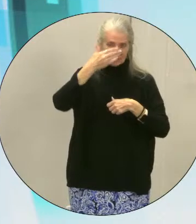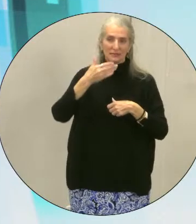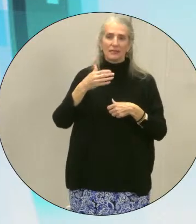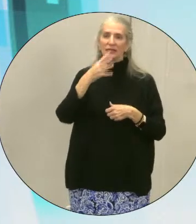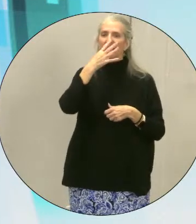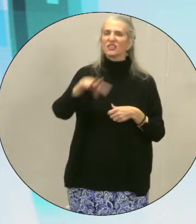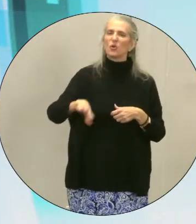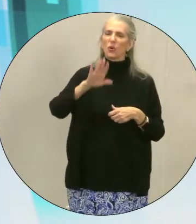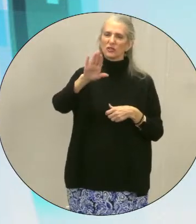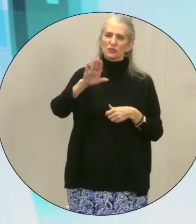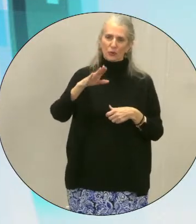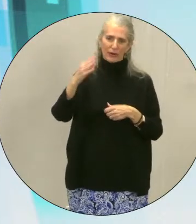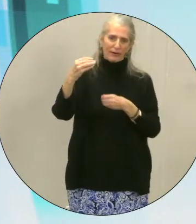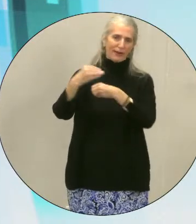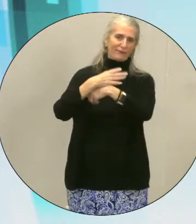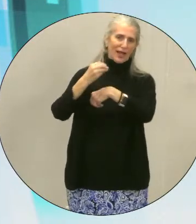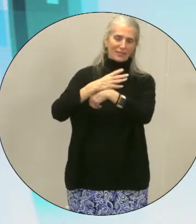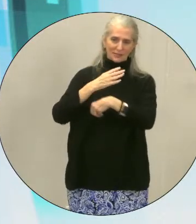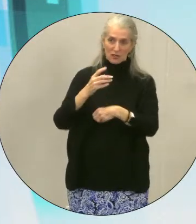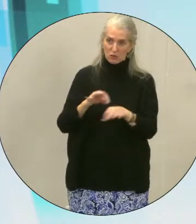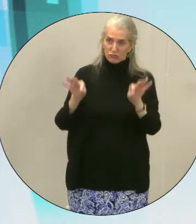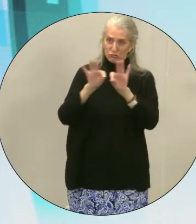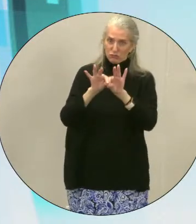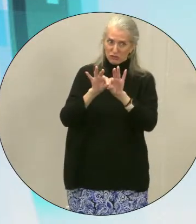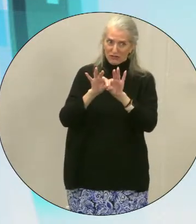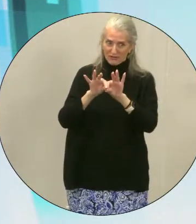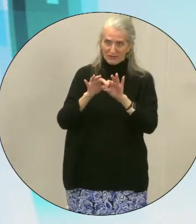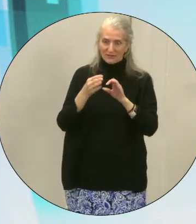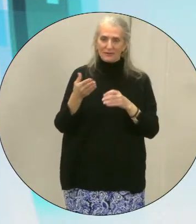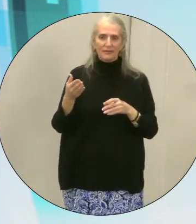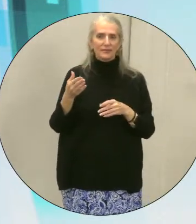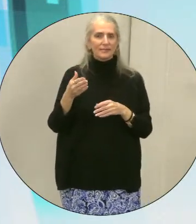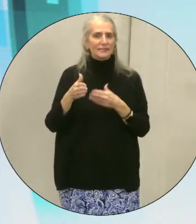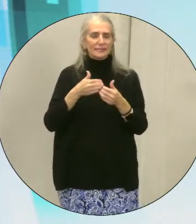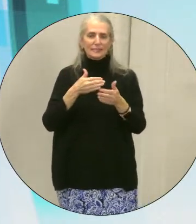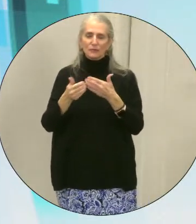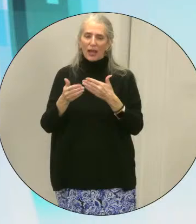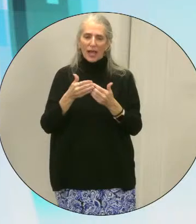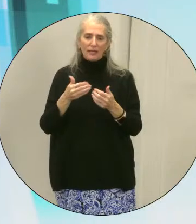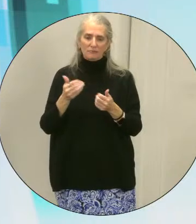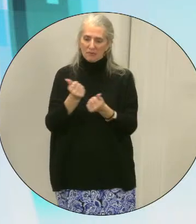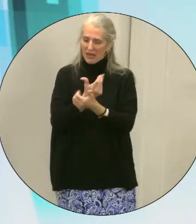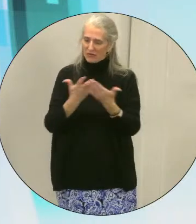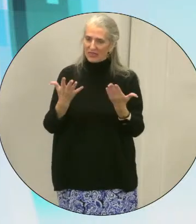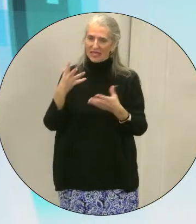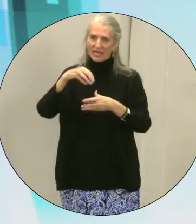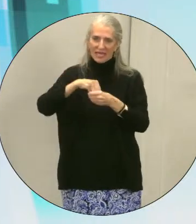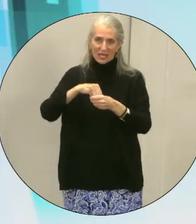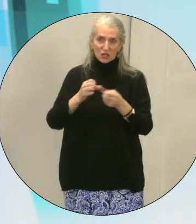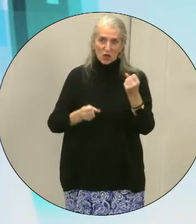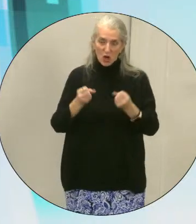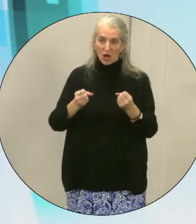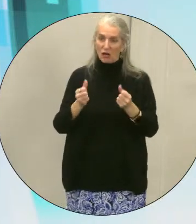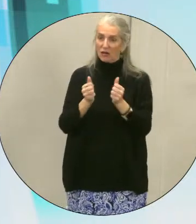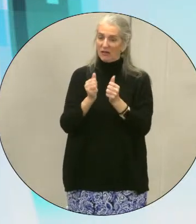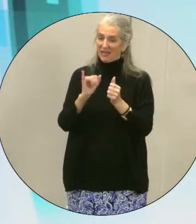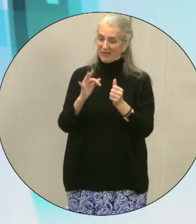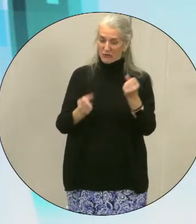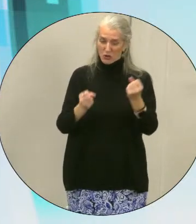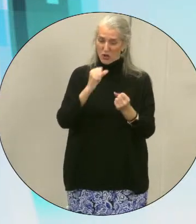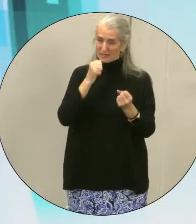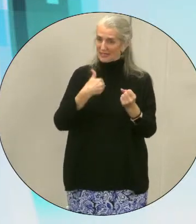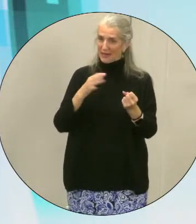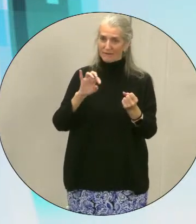crucial life decision? Despite the strong frame, well-tuned suspension, and capable engine, a car without fuel injection can't fully